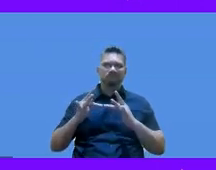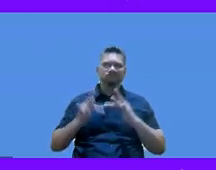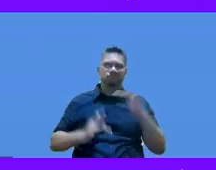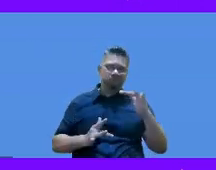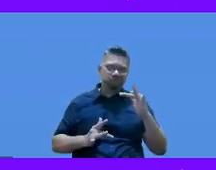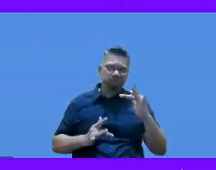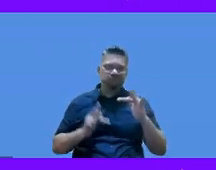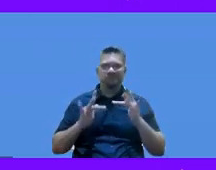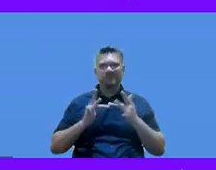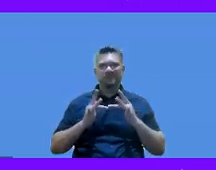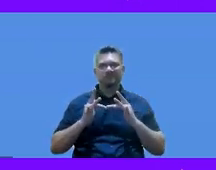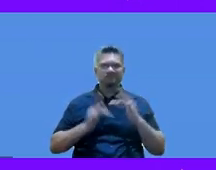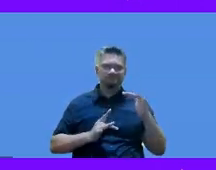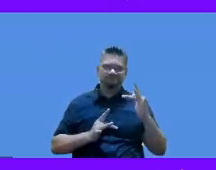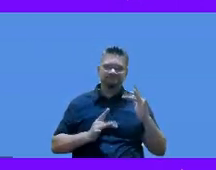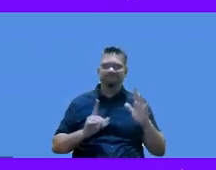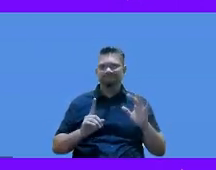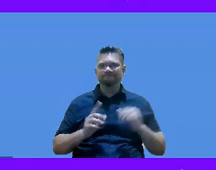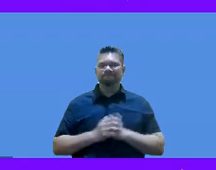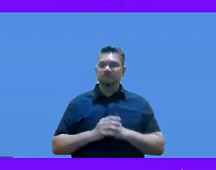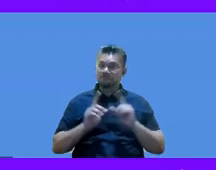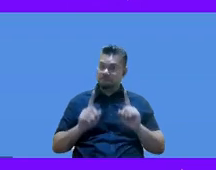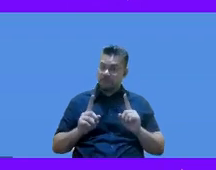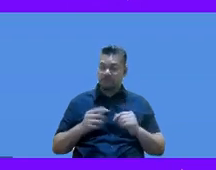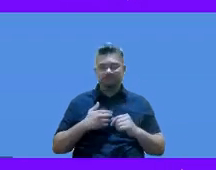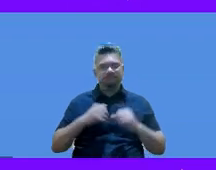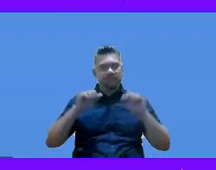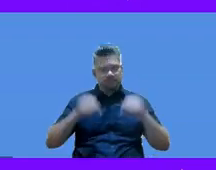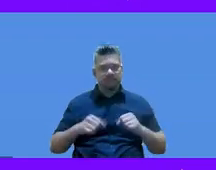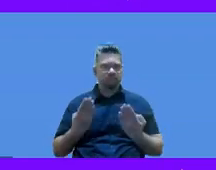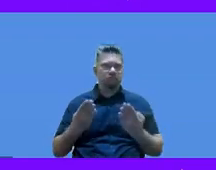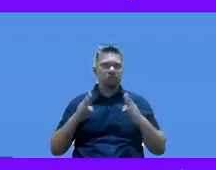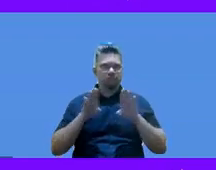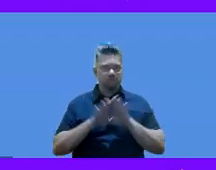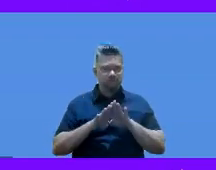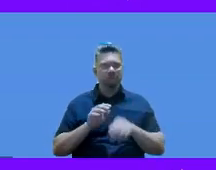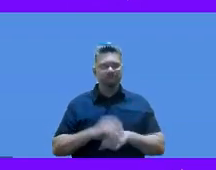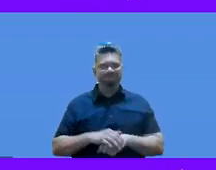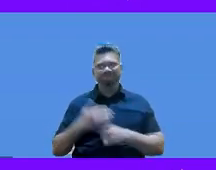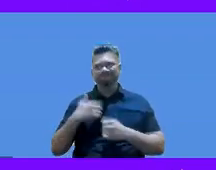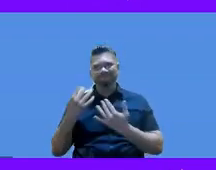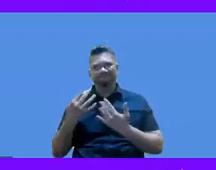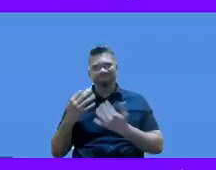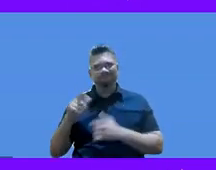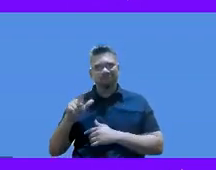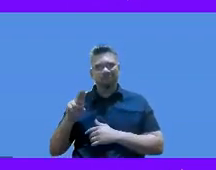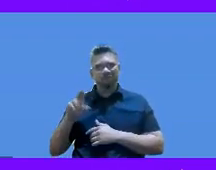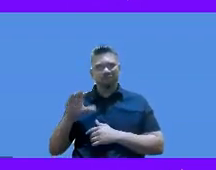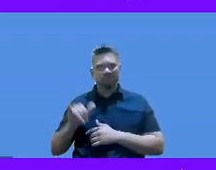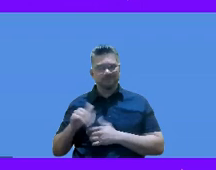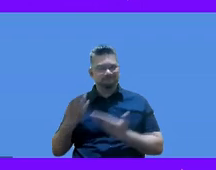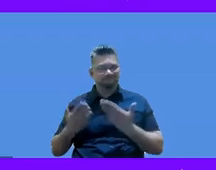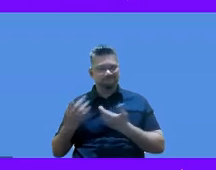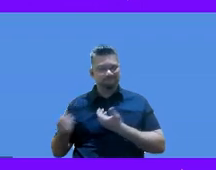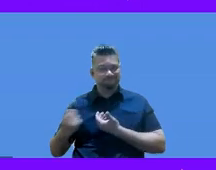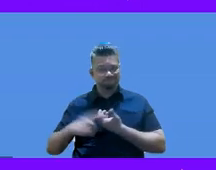But I'm really happy to wrap up the event as we are waiting for Lucy to come back. David, would you